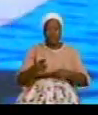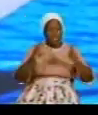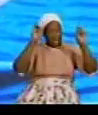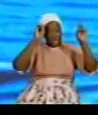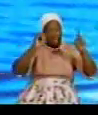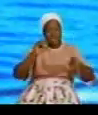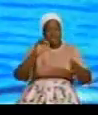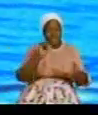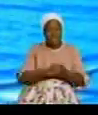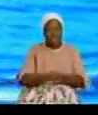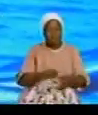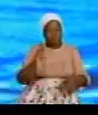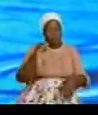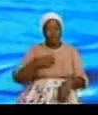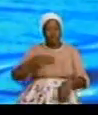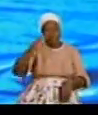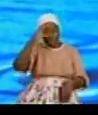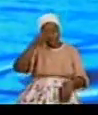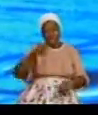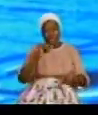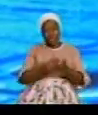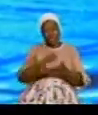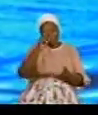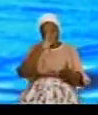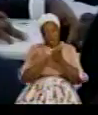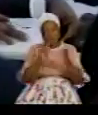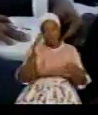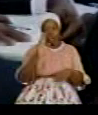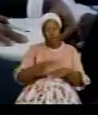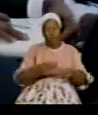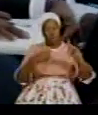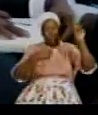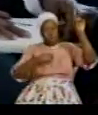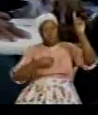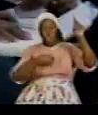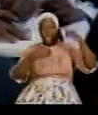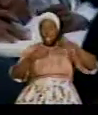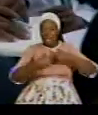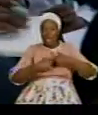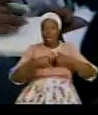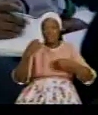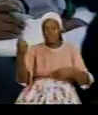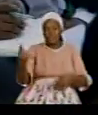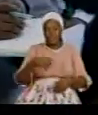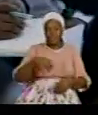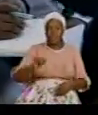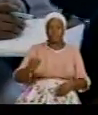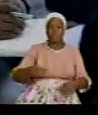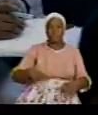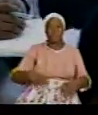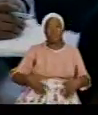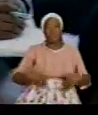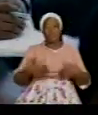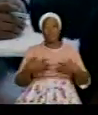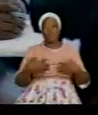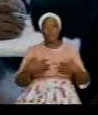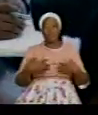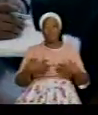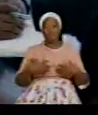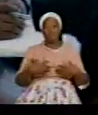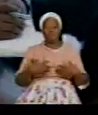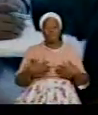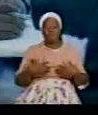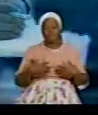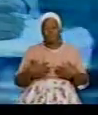he that believeth on me has everlasting life. Verse